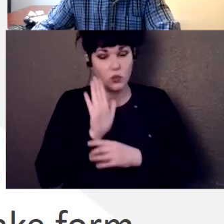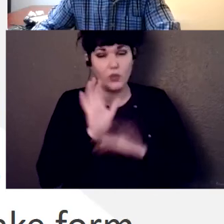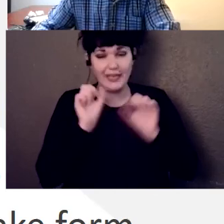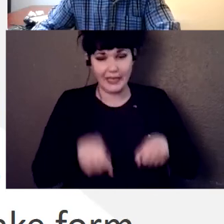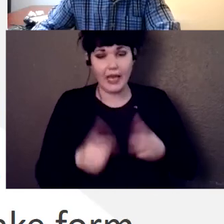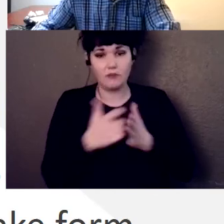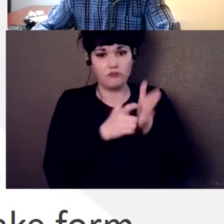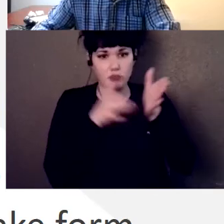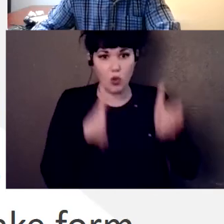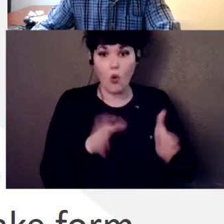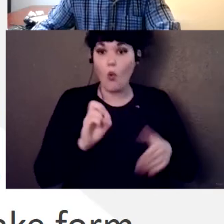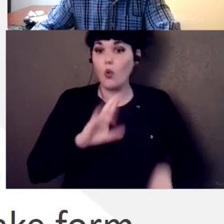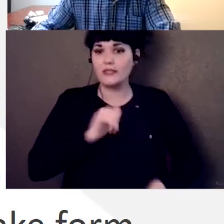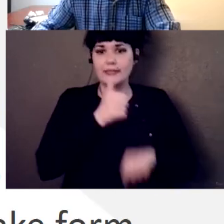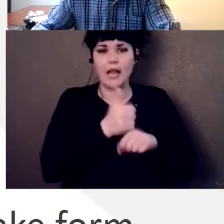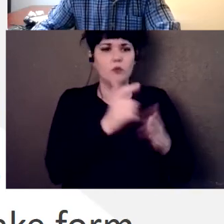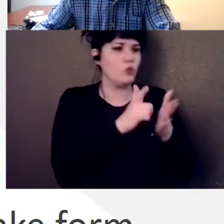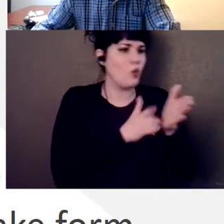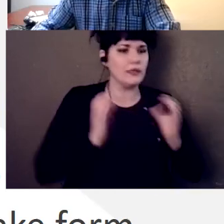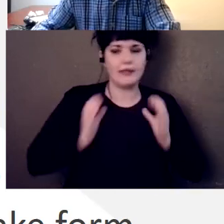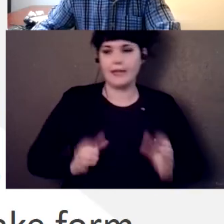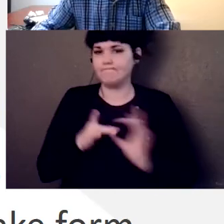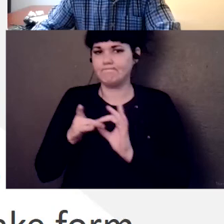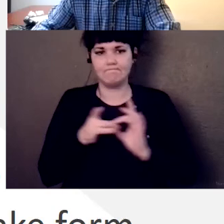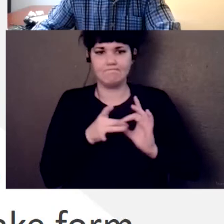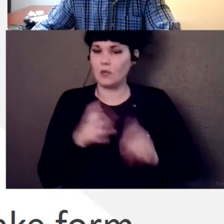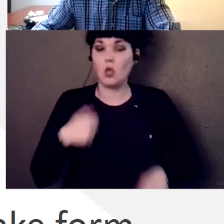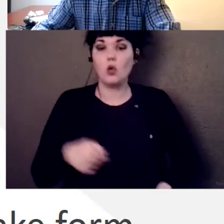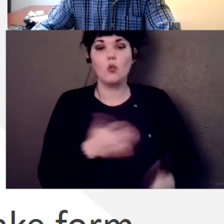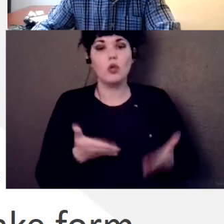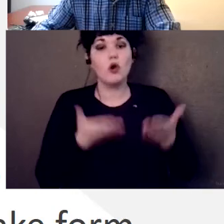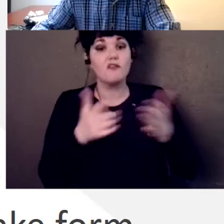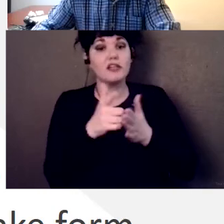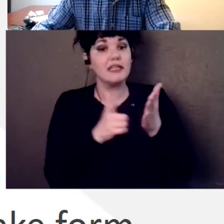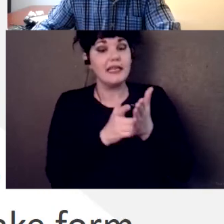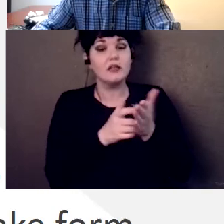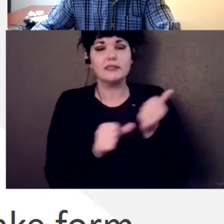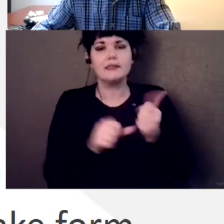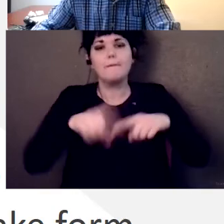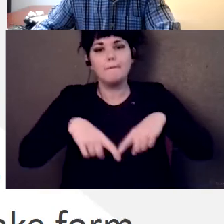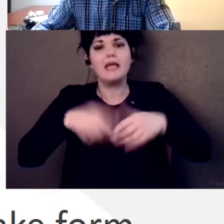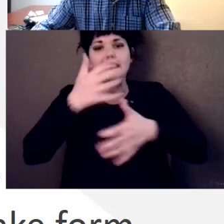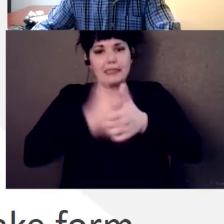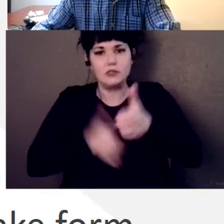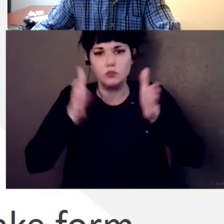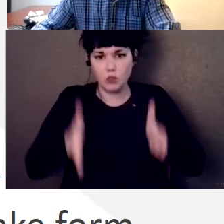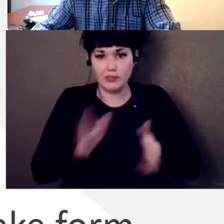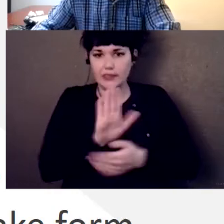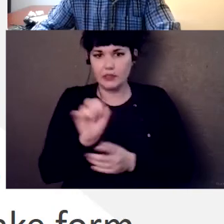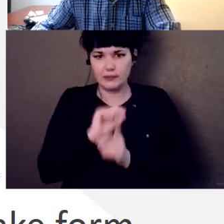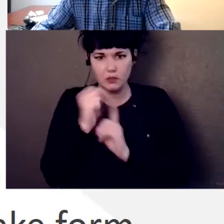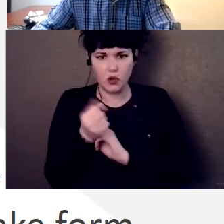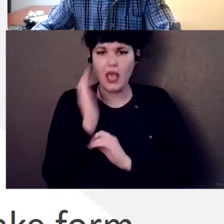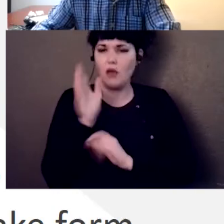an attorney-client relationship. DRNY provides legal assistance on a case-by-case basis and will limit its scope of representation as